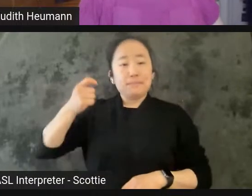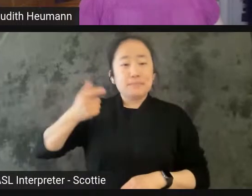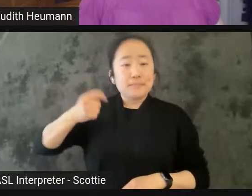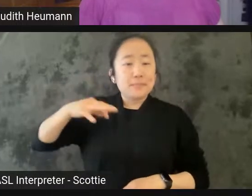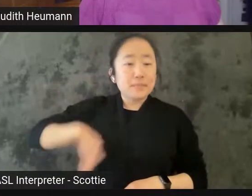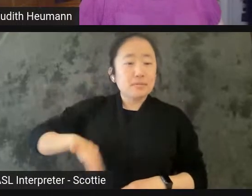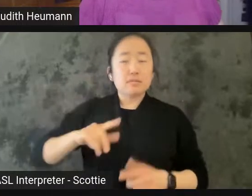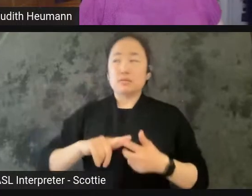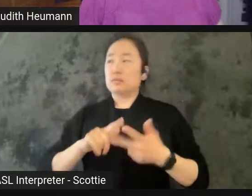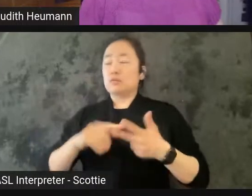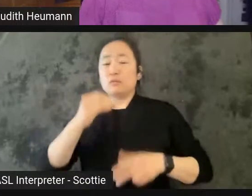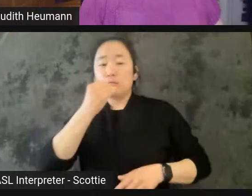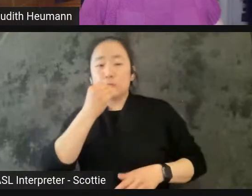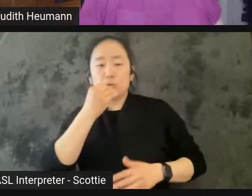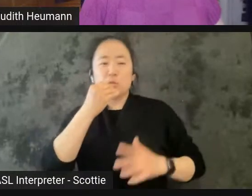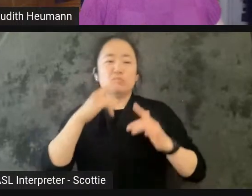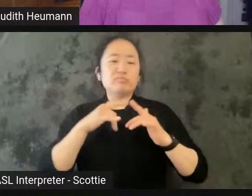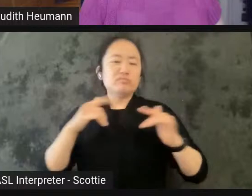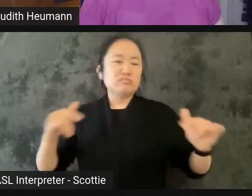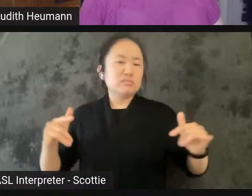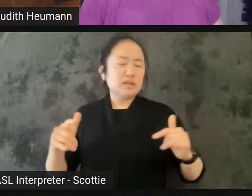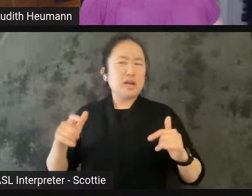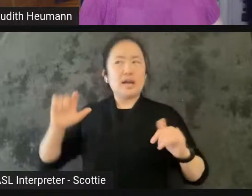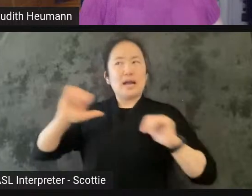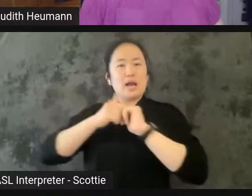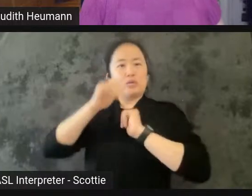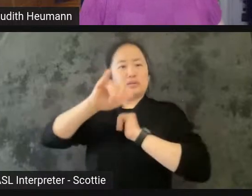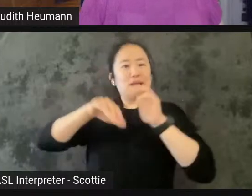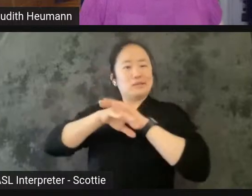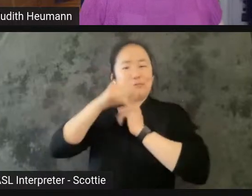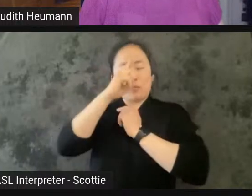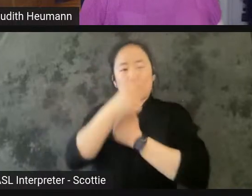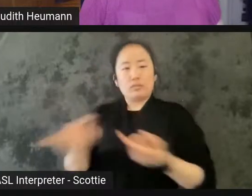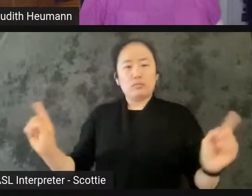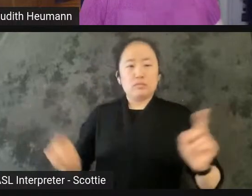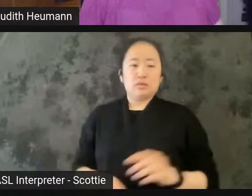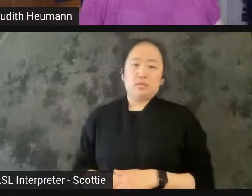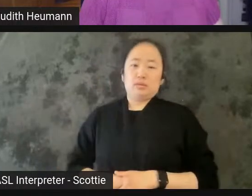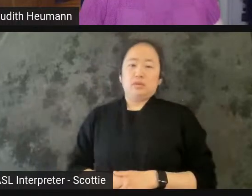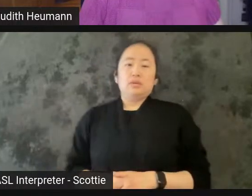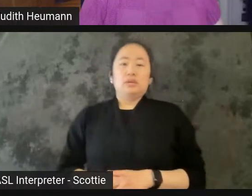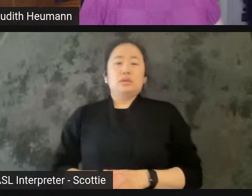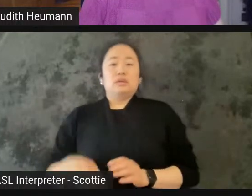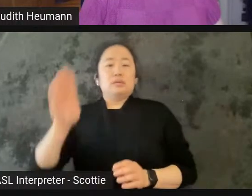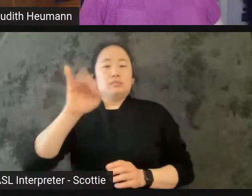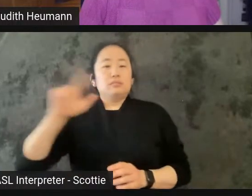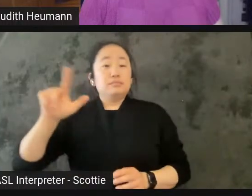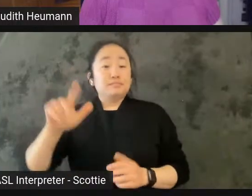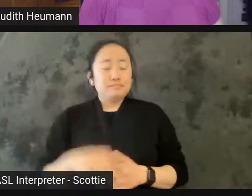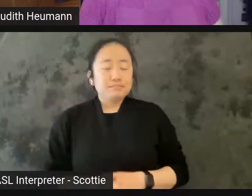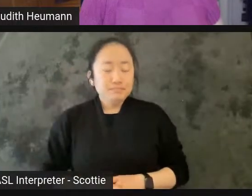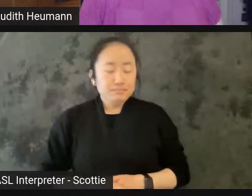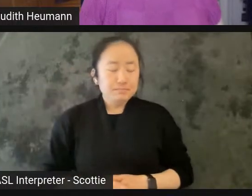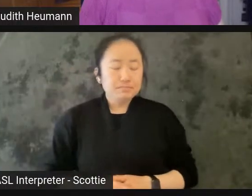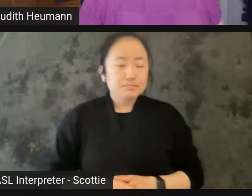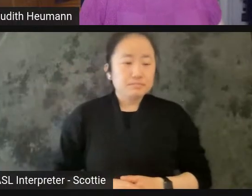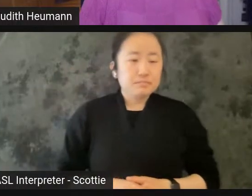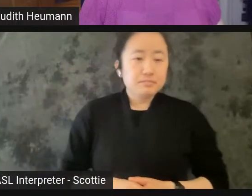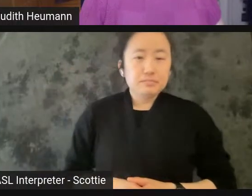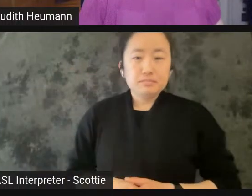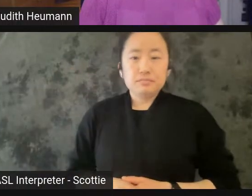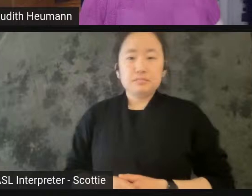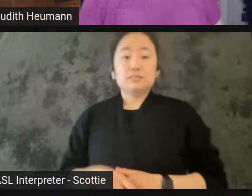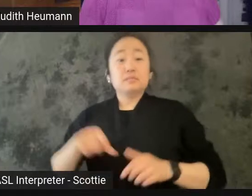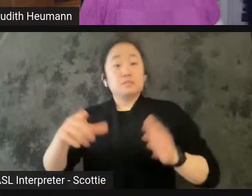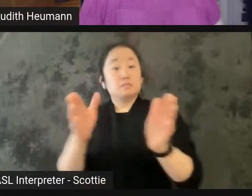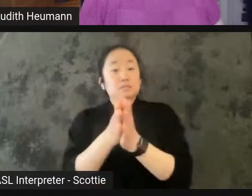Great. You know, in the book, you very candidly shared Judy's childhood experience of